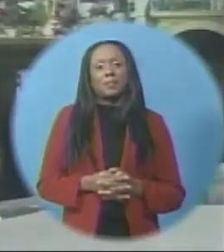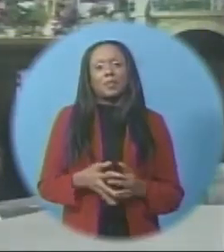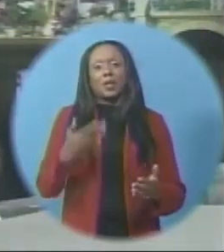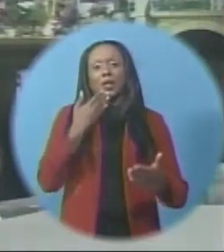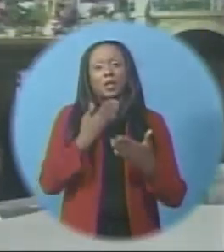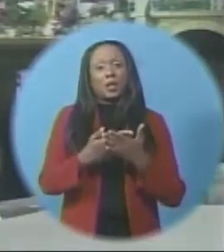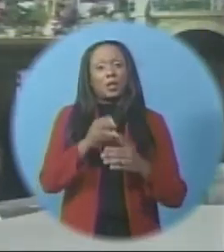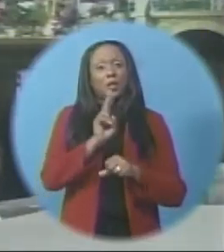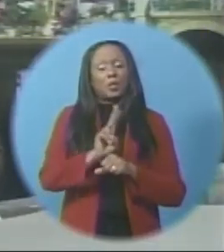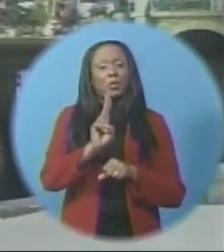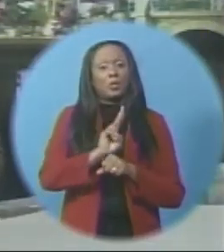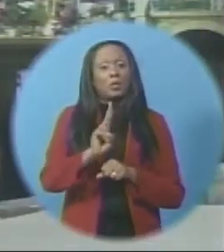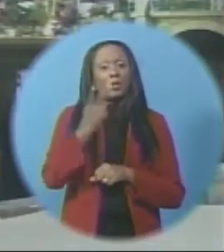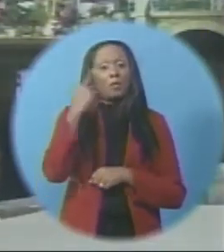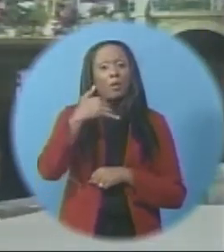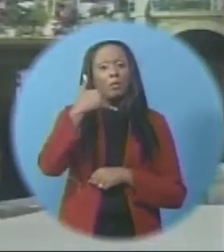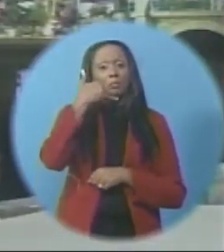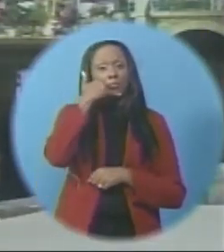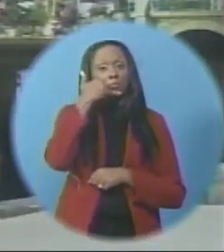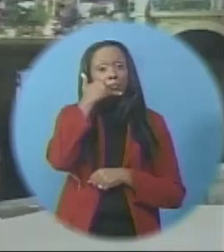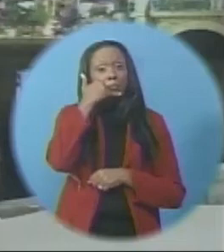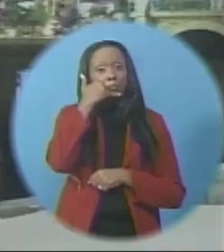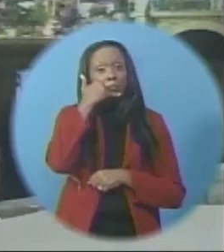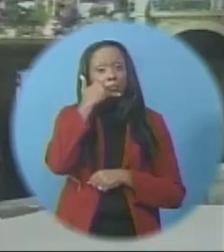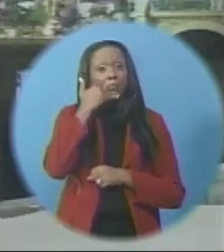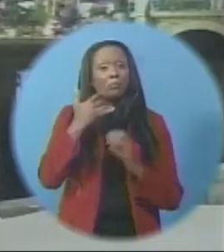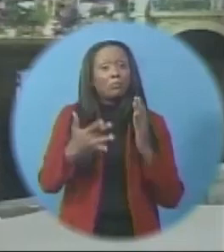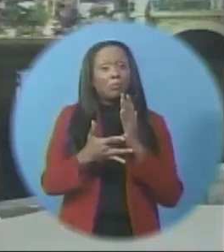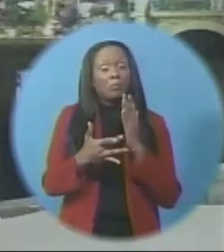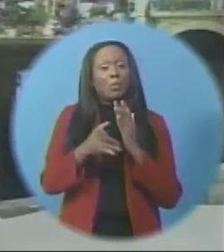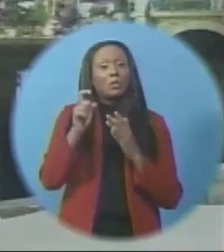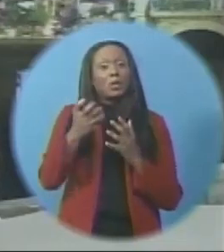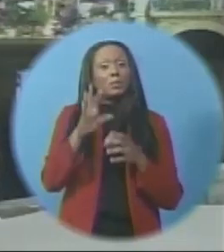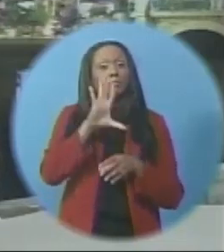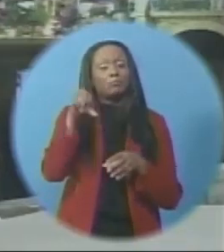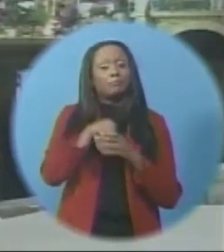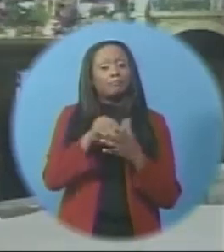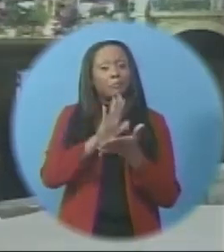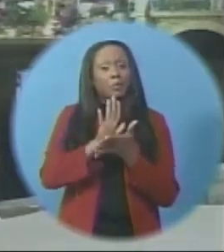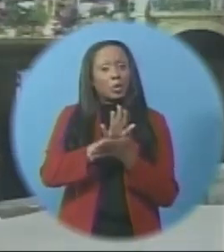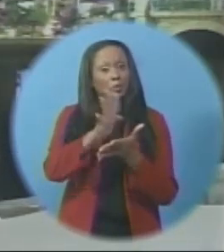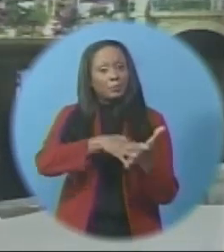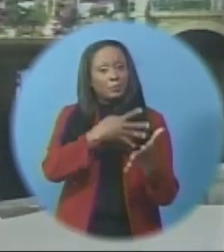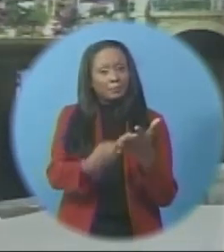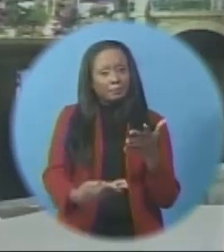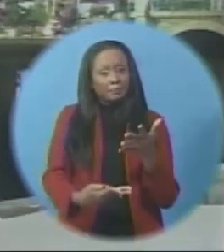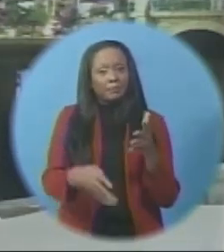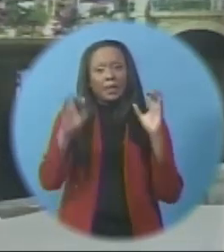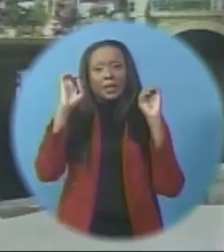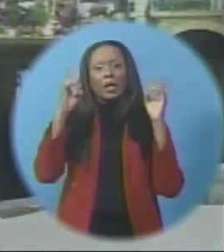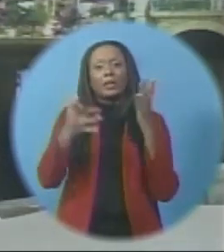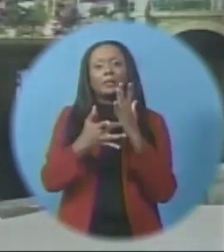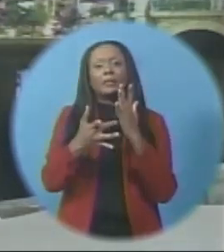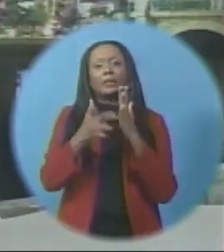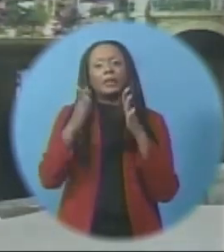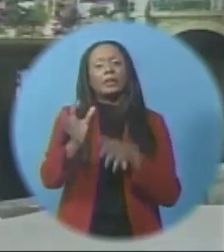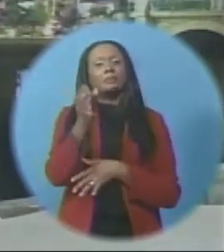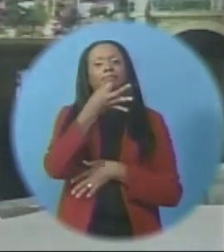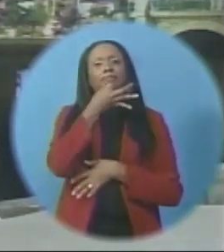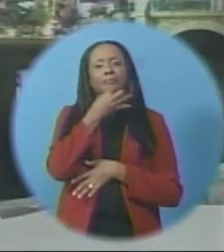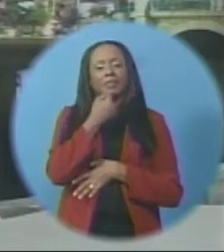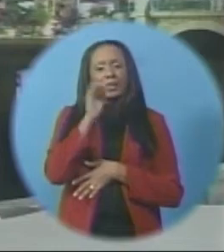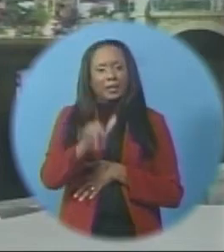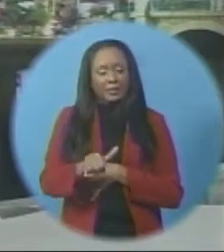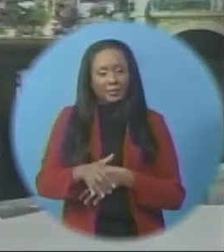The proper use of mobile technology should be part of the school's curriculum. That's the view of educational technology expert Dr.